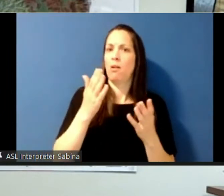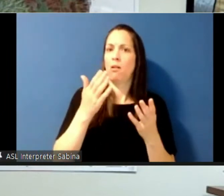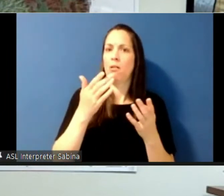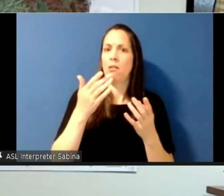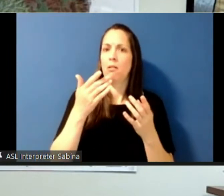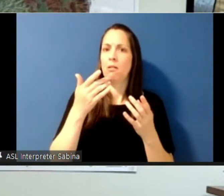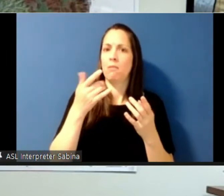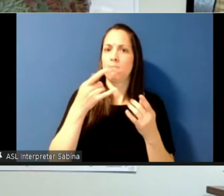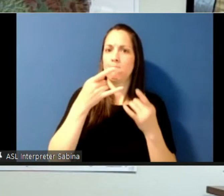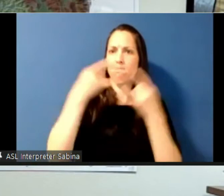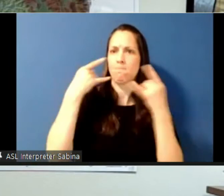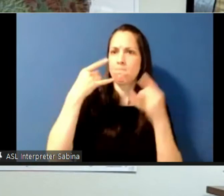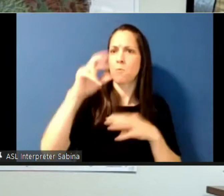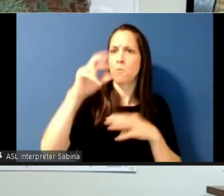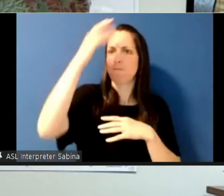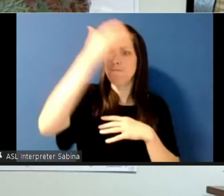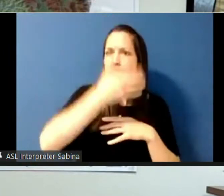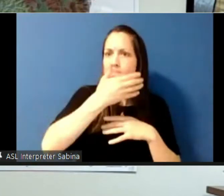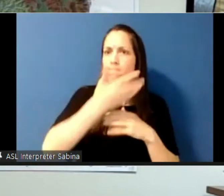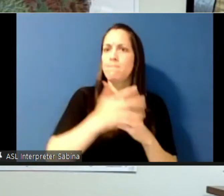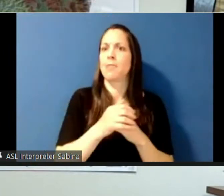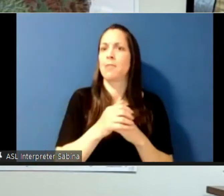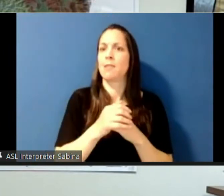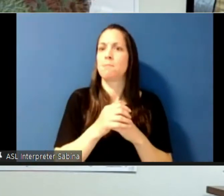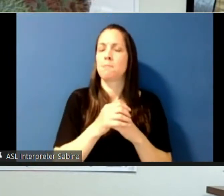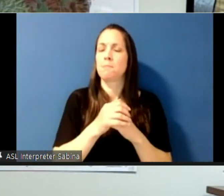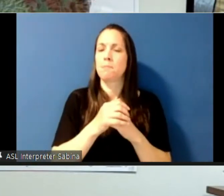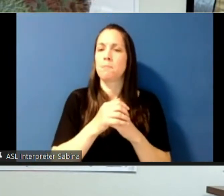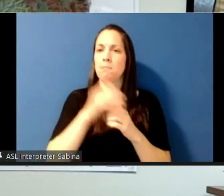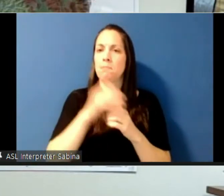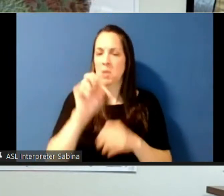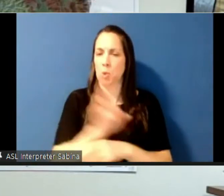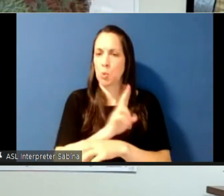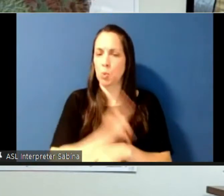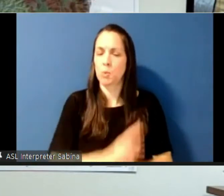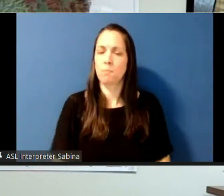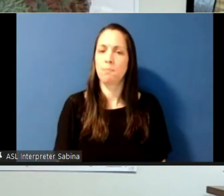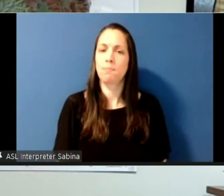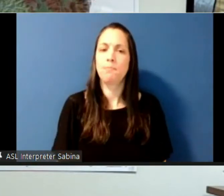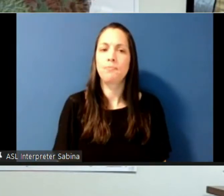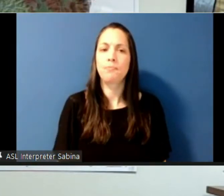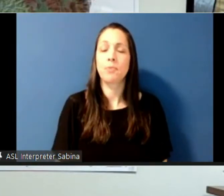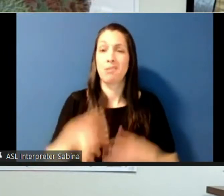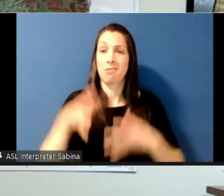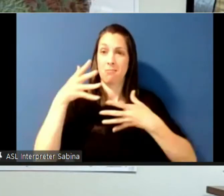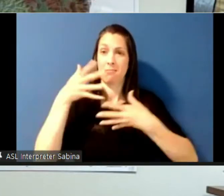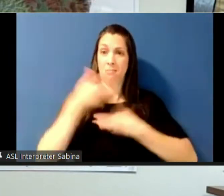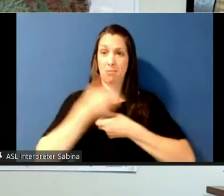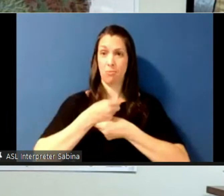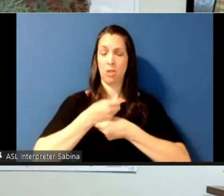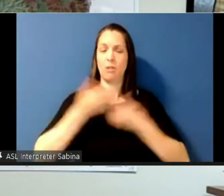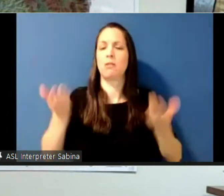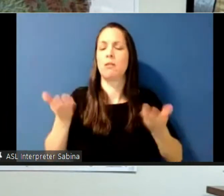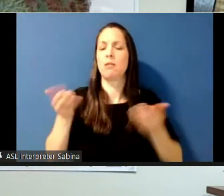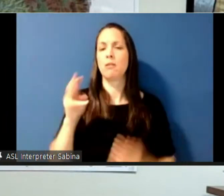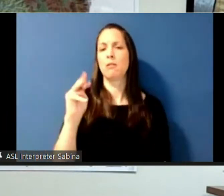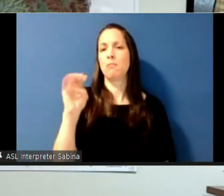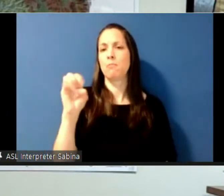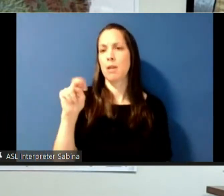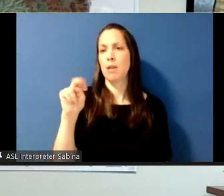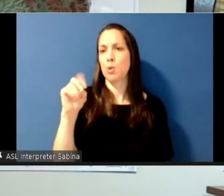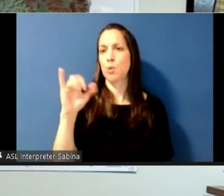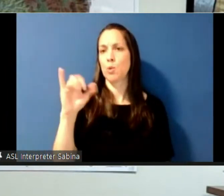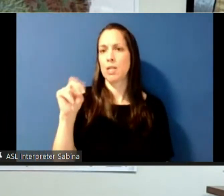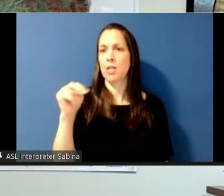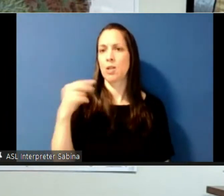be replaced to cover the face. So in summary, we in Mendocino have been in a surge for about